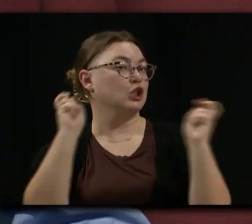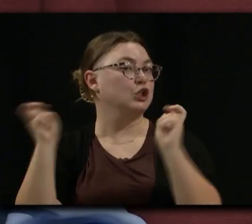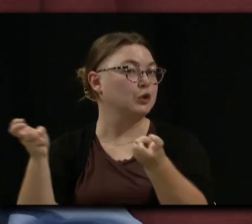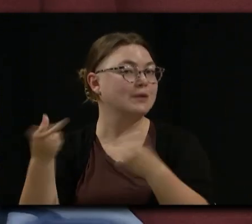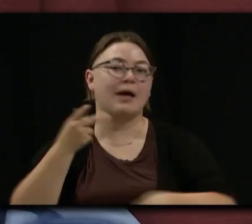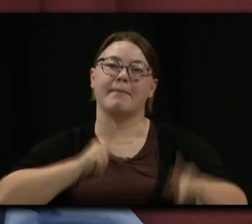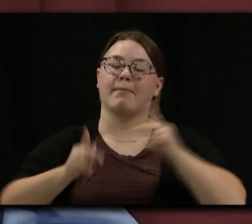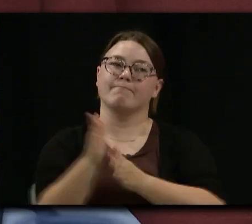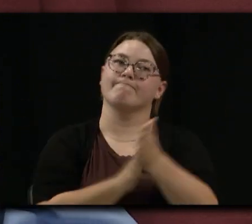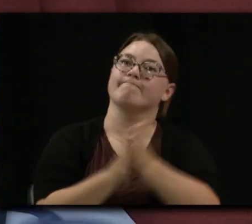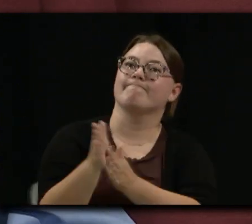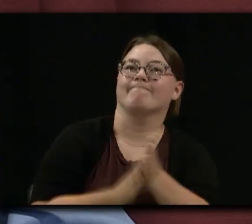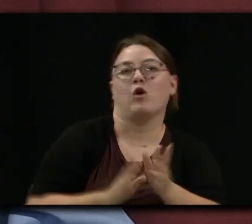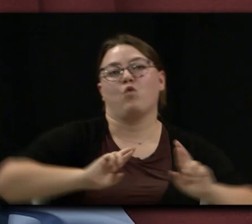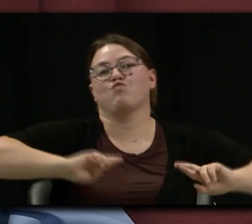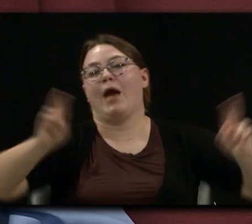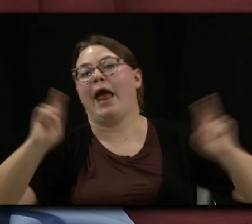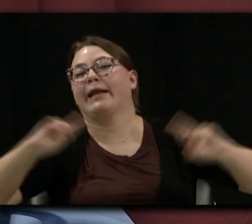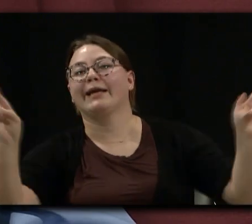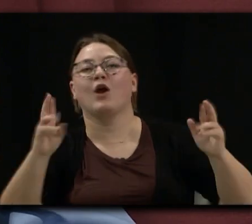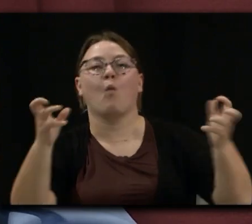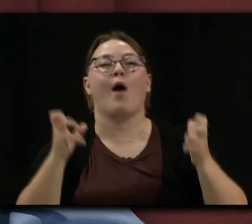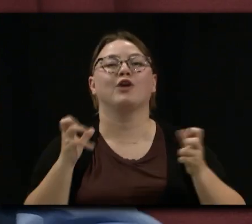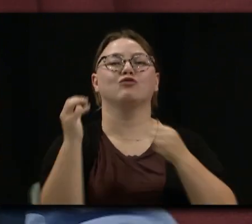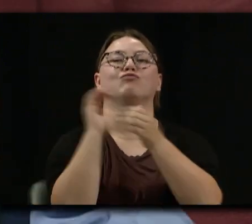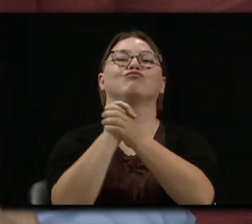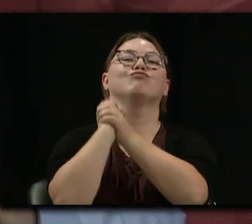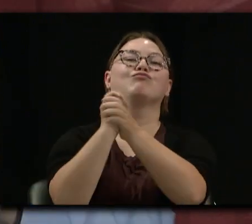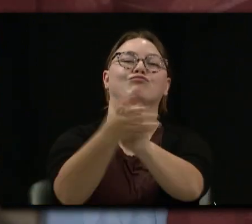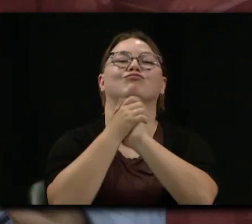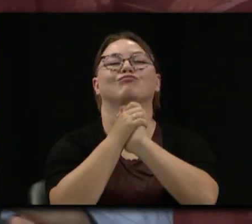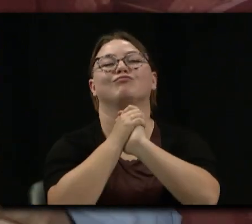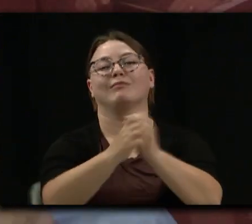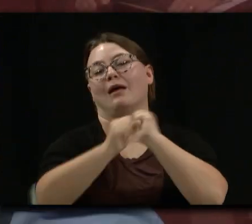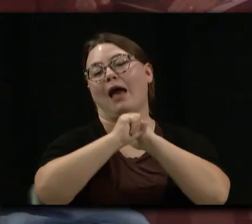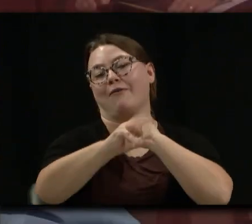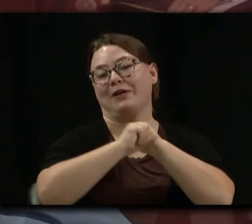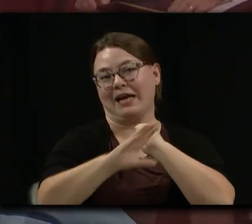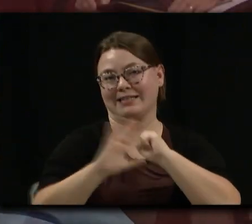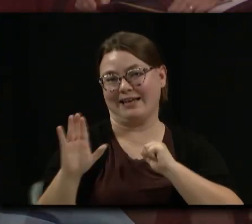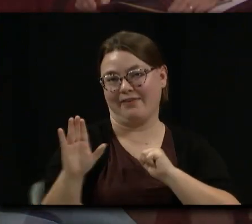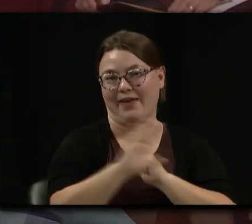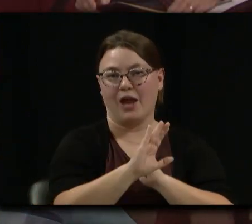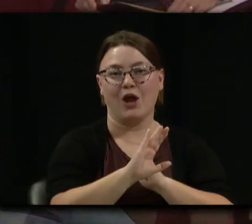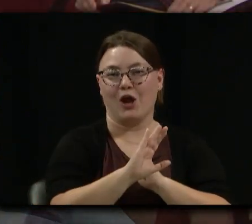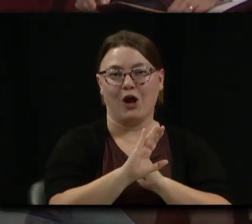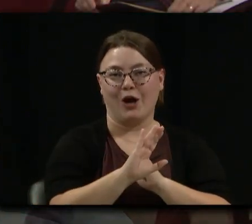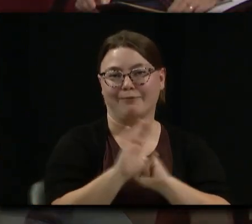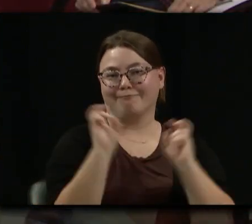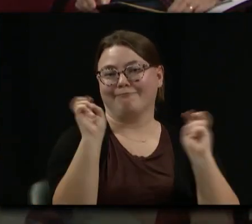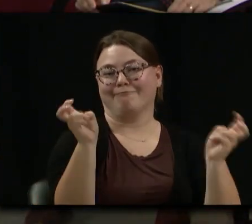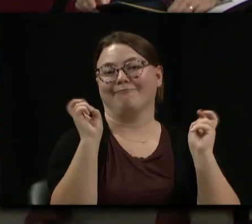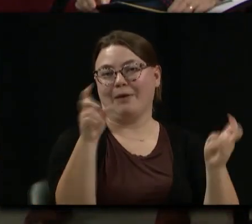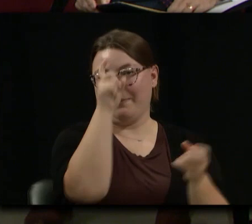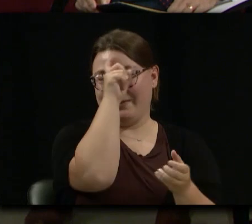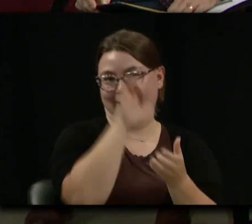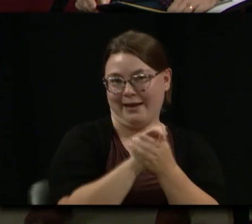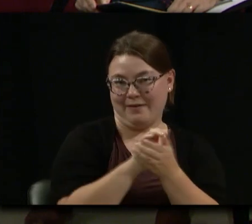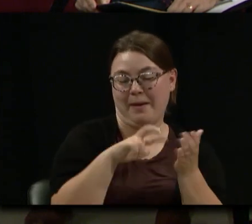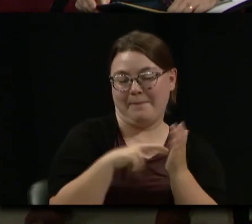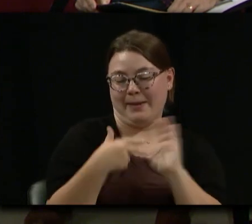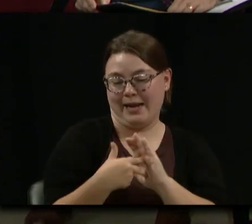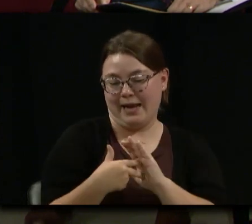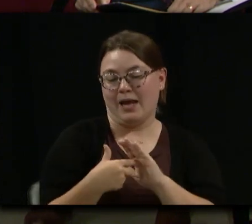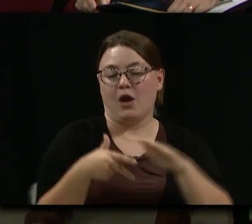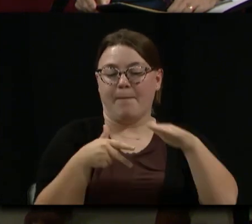and want to cheer their side on. We did do some additional changes in the parking garage and